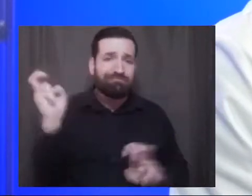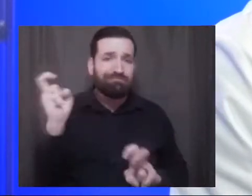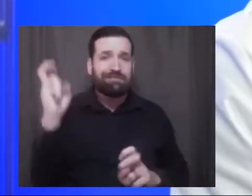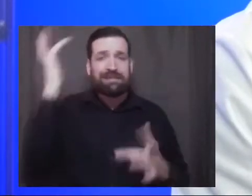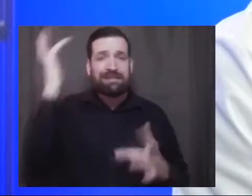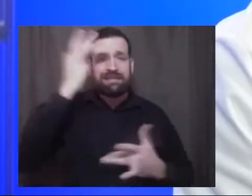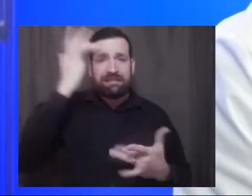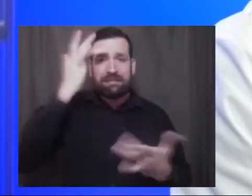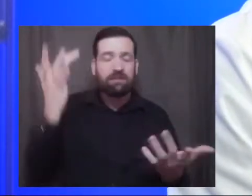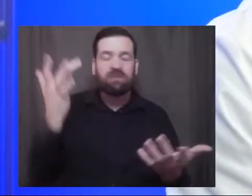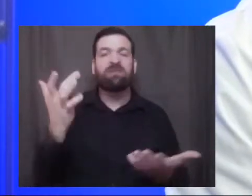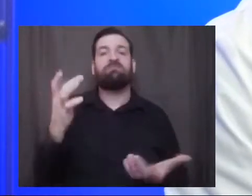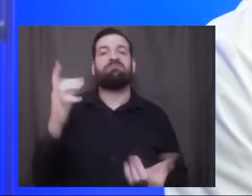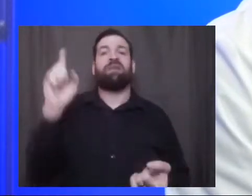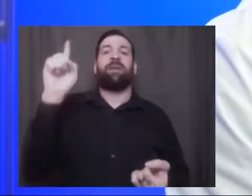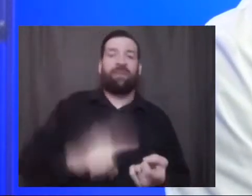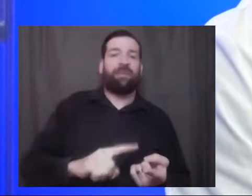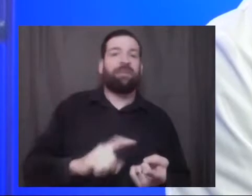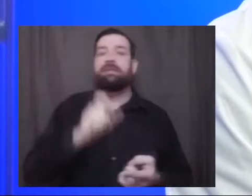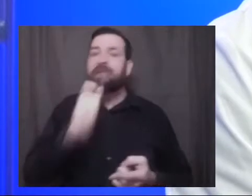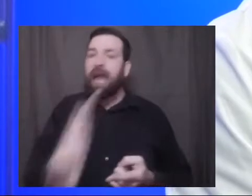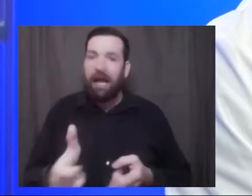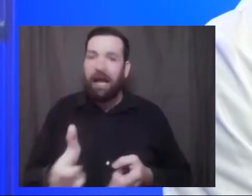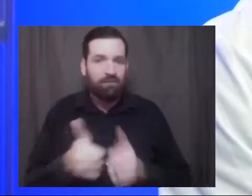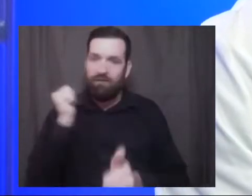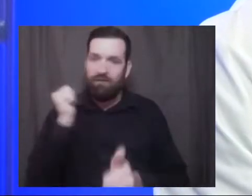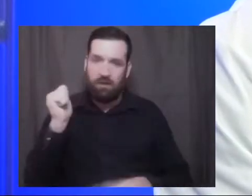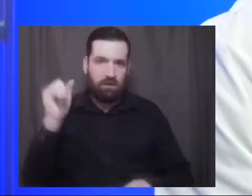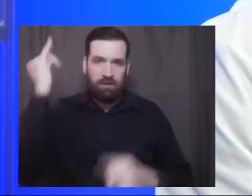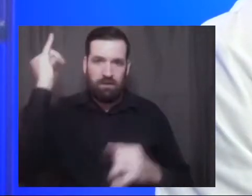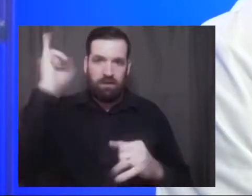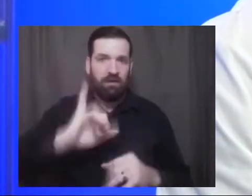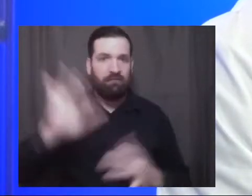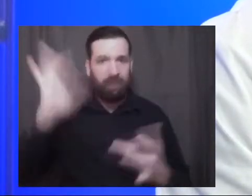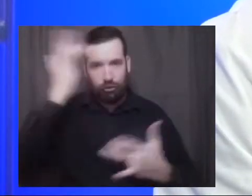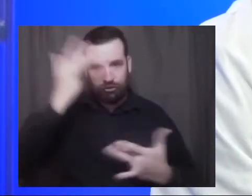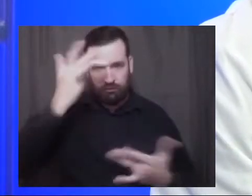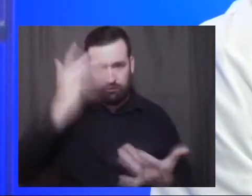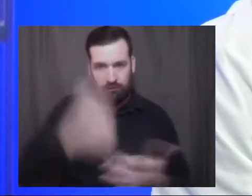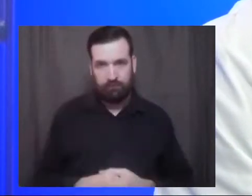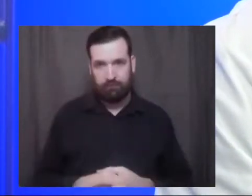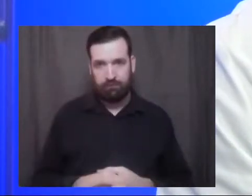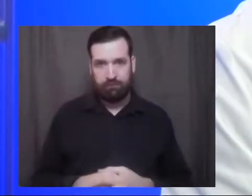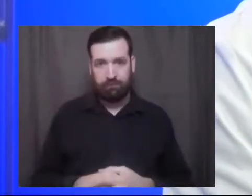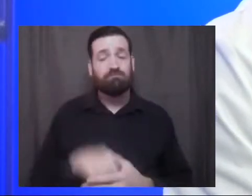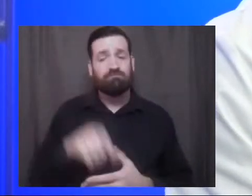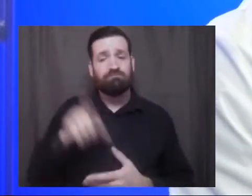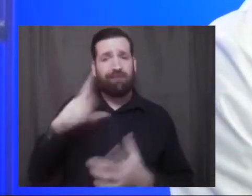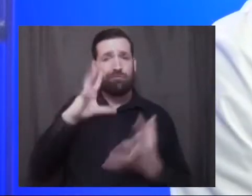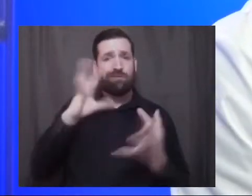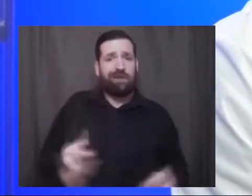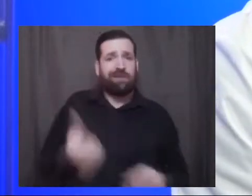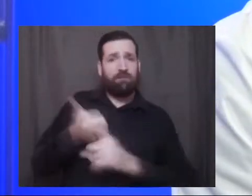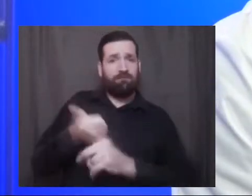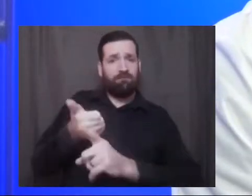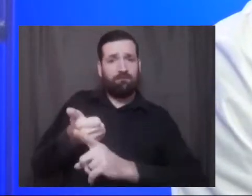protecting against infection. So I think you need to make that decision. Talk with your